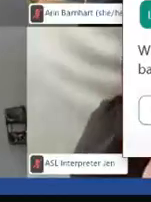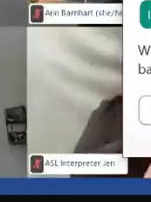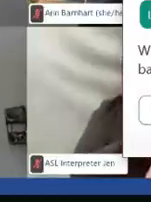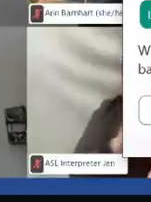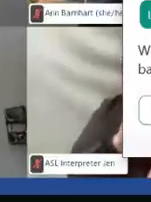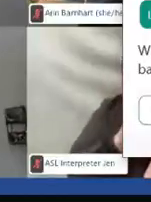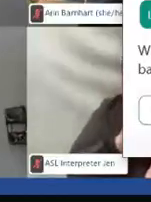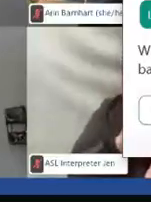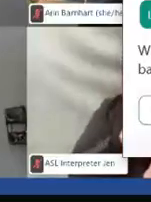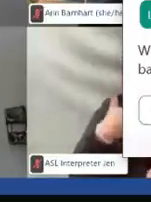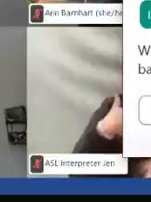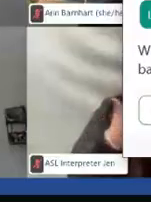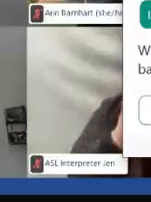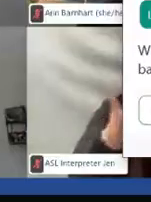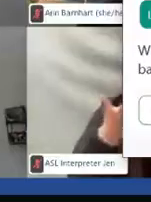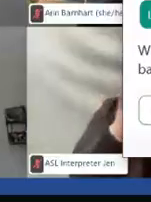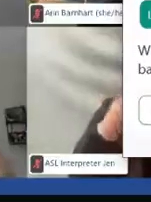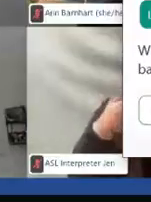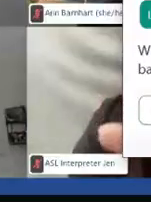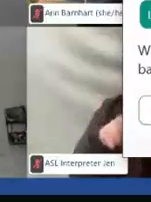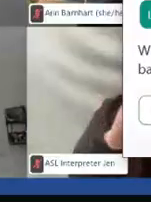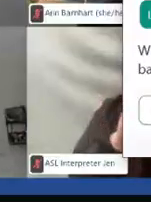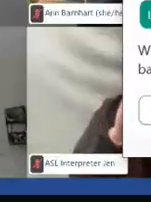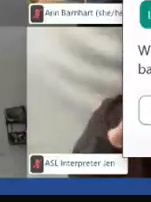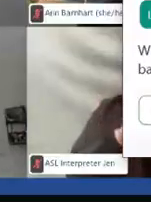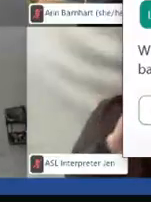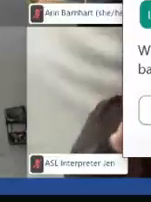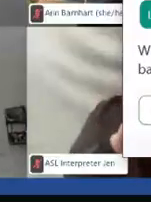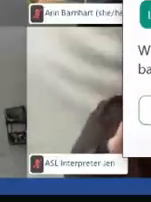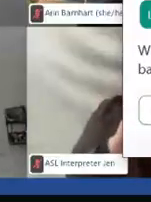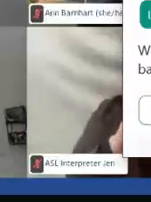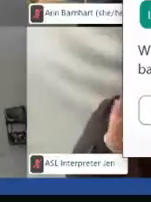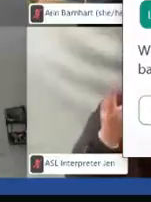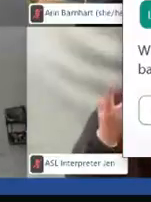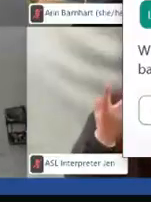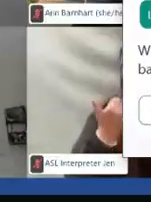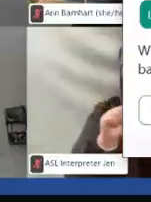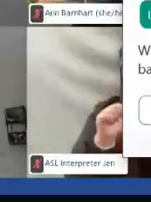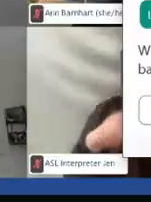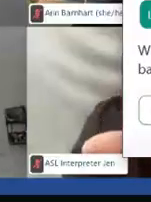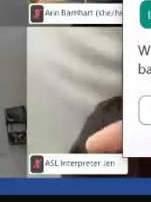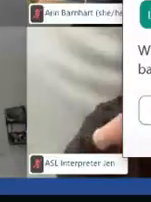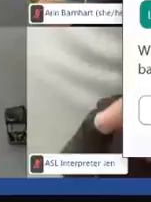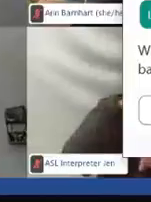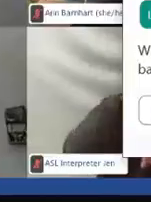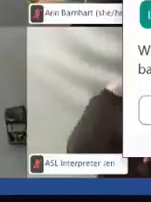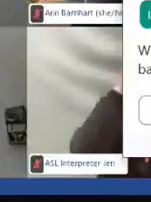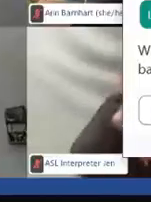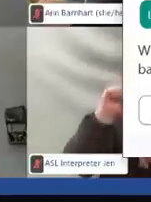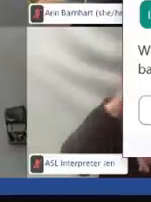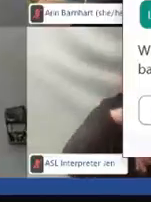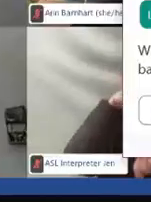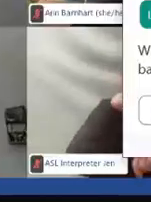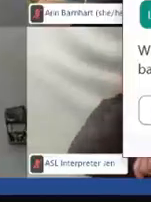board member engagement or anything during the meetings or a conversation or anything like that? I think any time